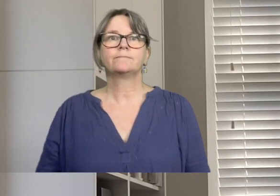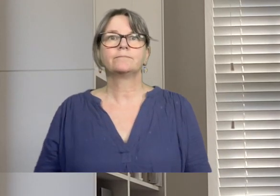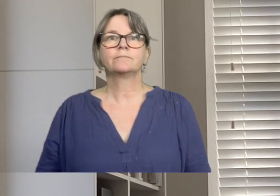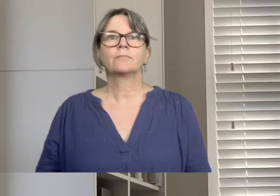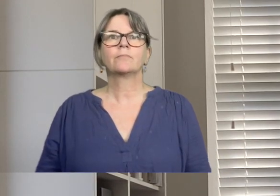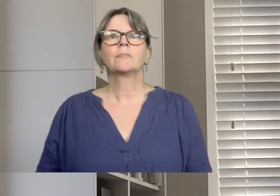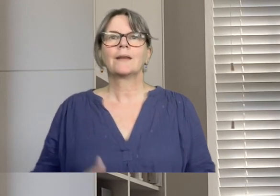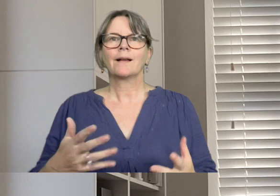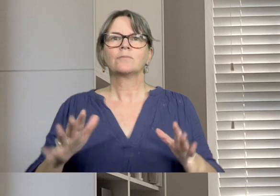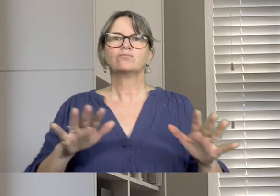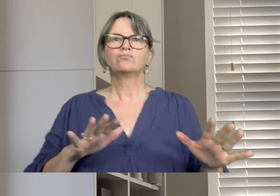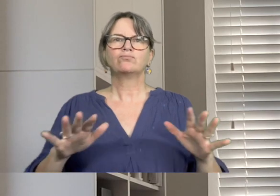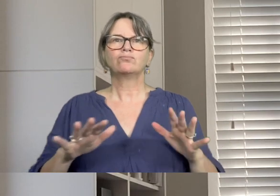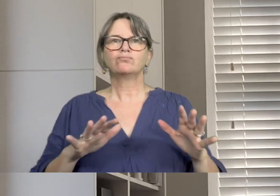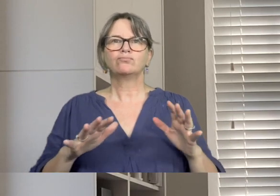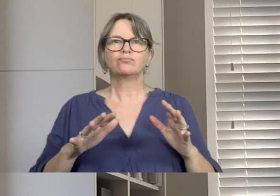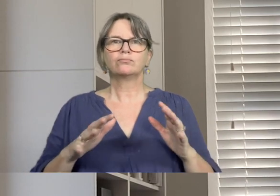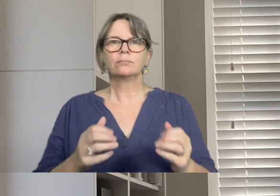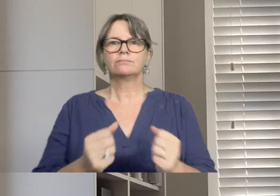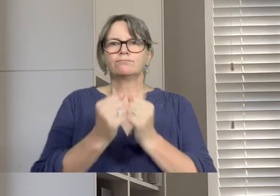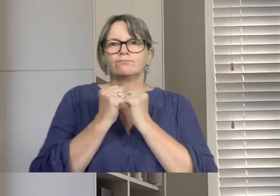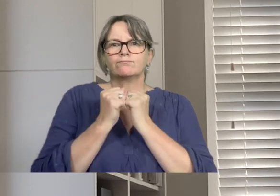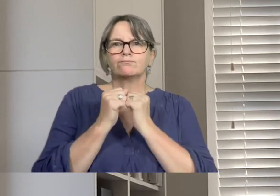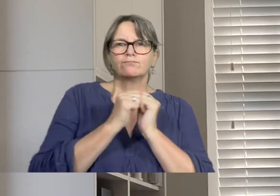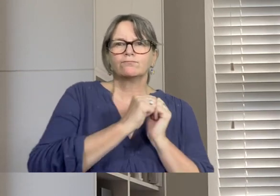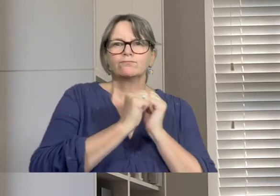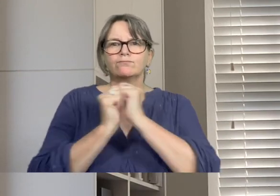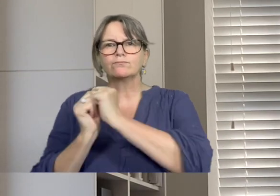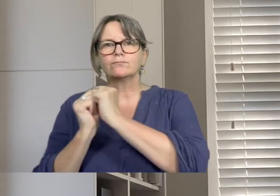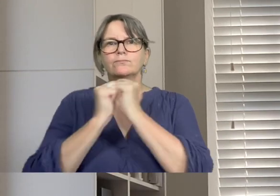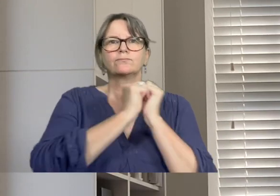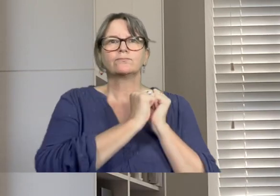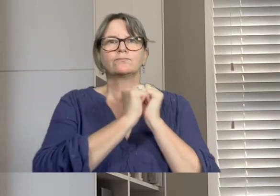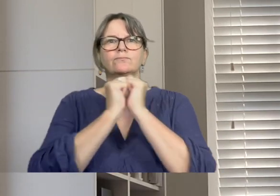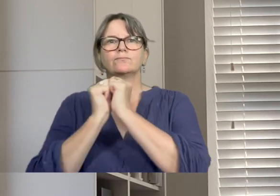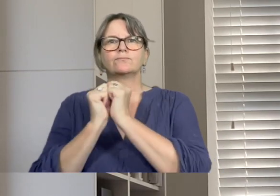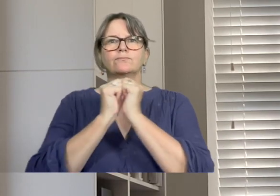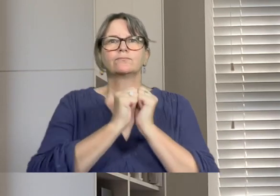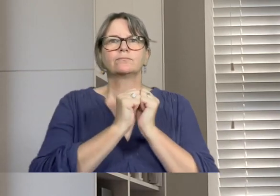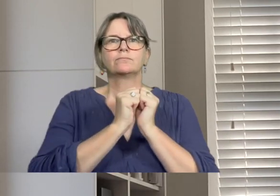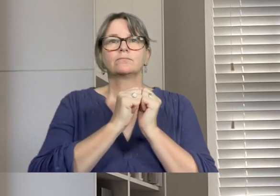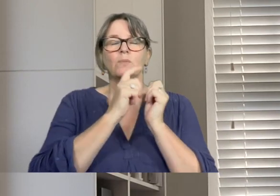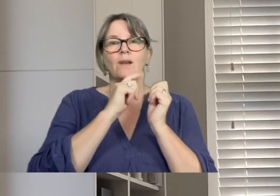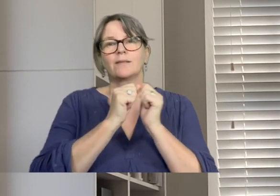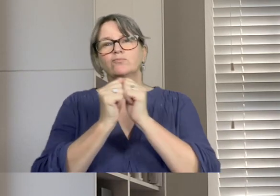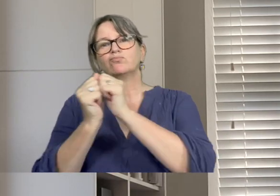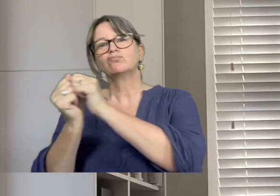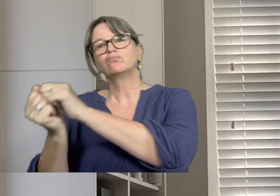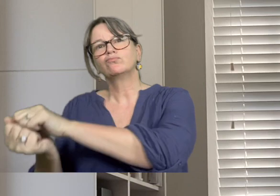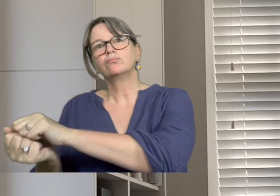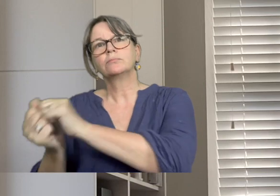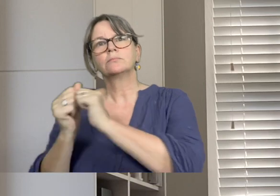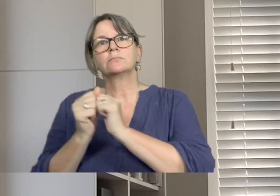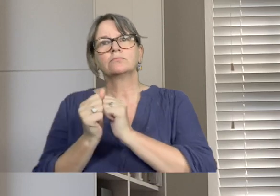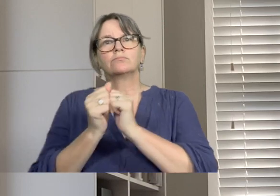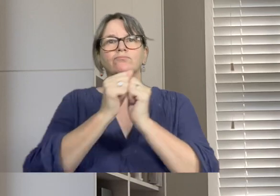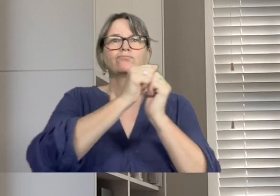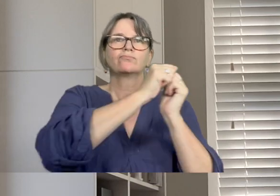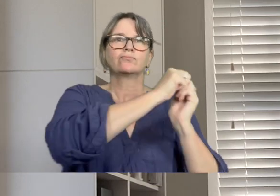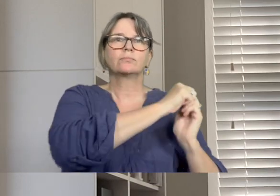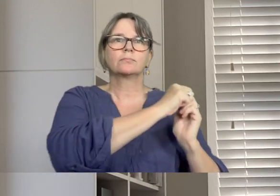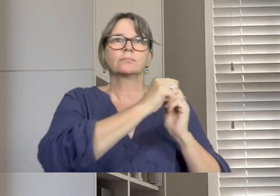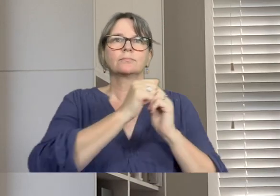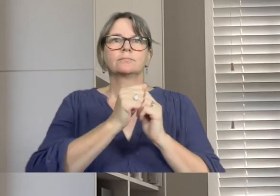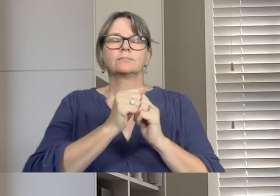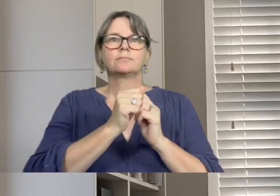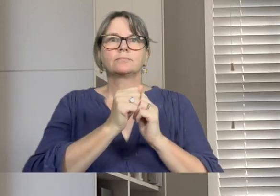down, give yourself a little moment, a little wiggle, maybe a little bit of a twist. We're going to do our hundreds. You can skip if you really hate